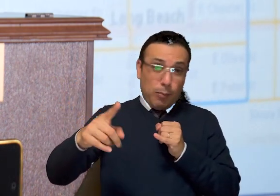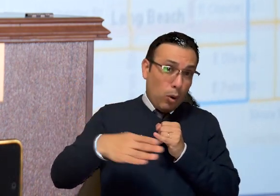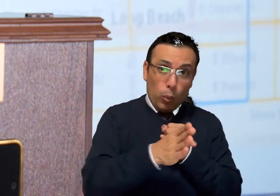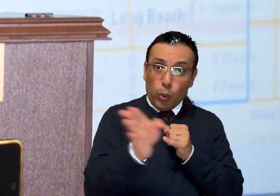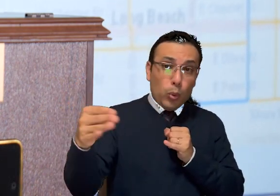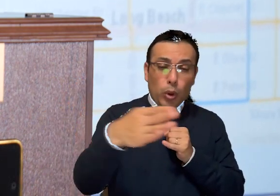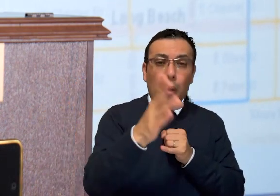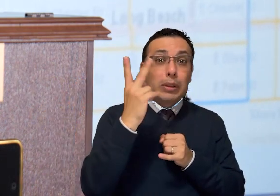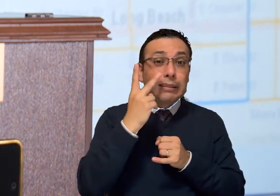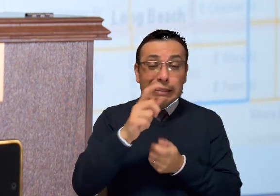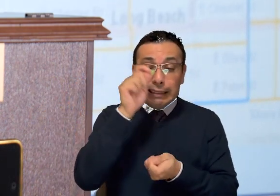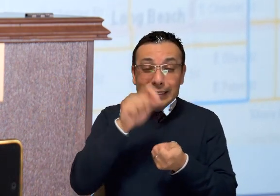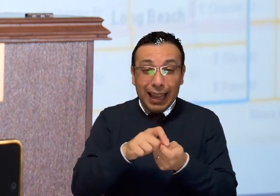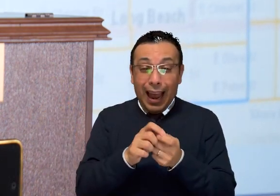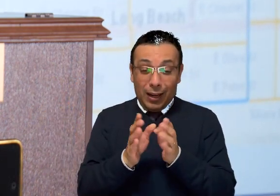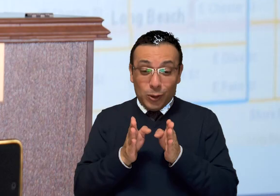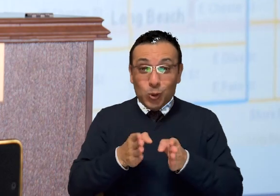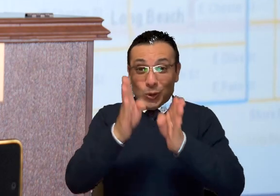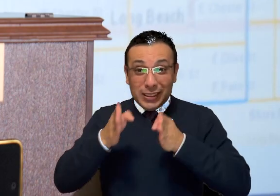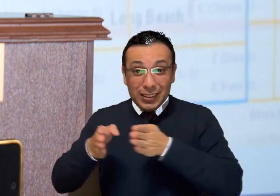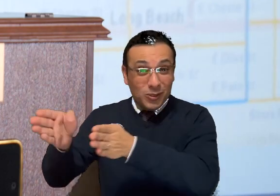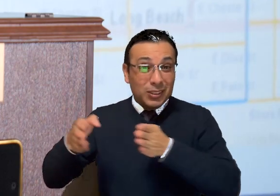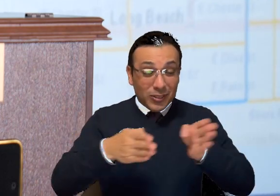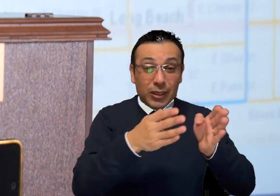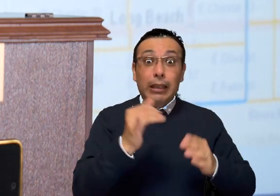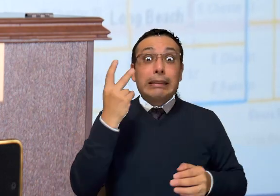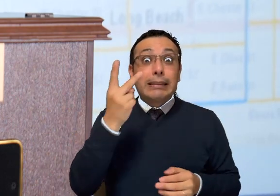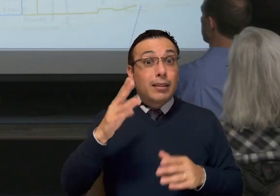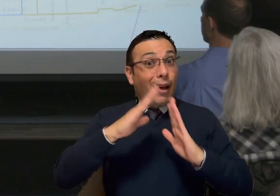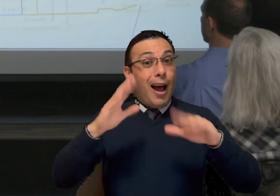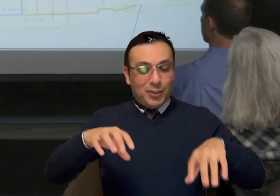see the houses along the route on the maps that are outside.